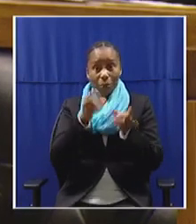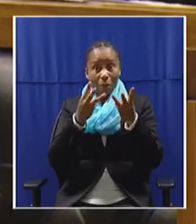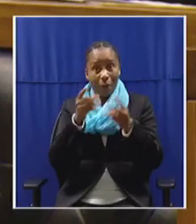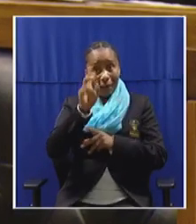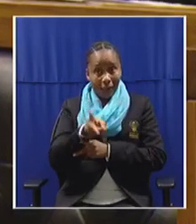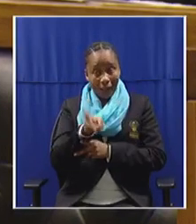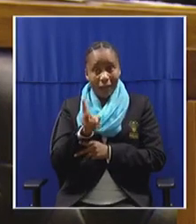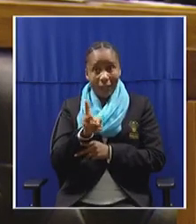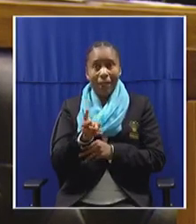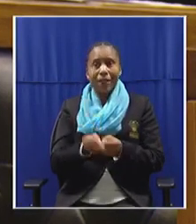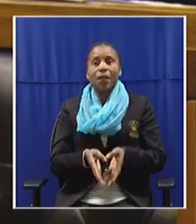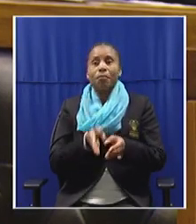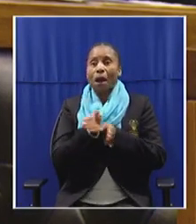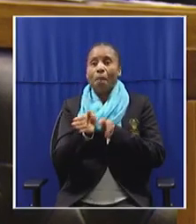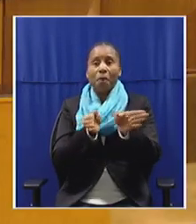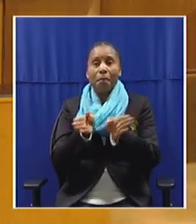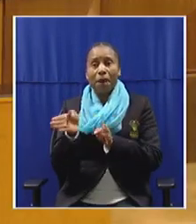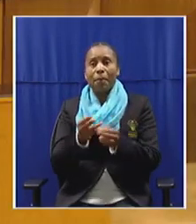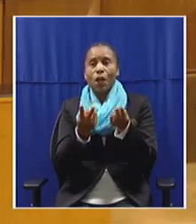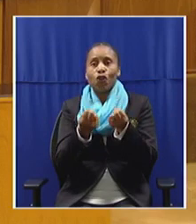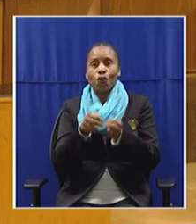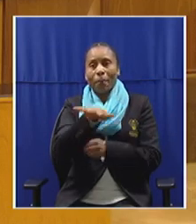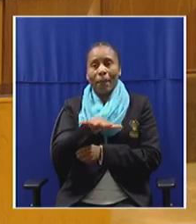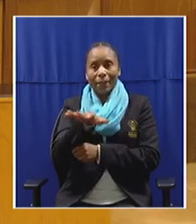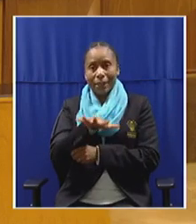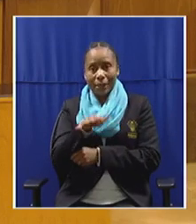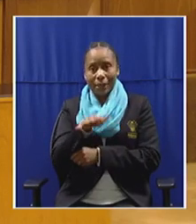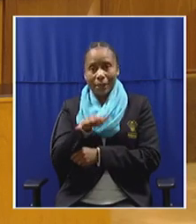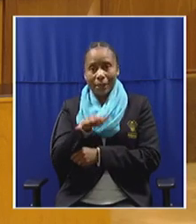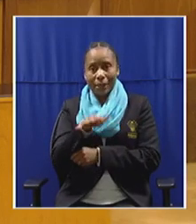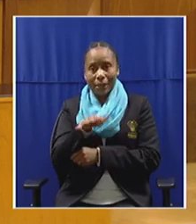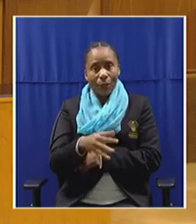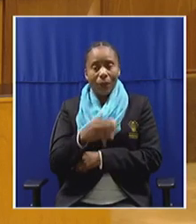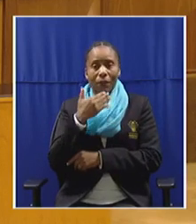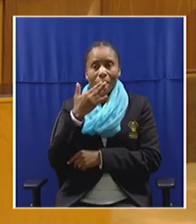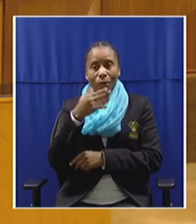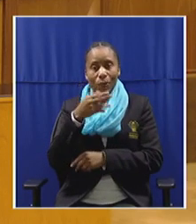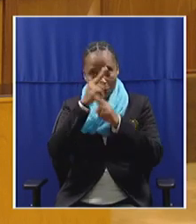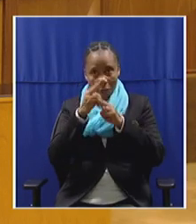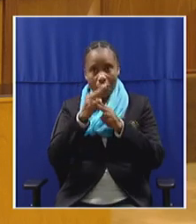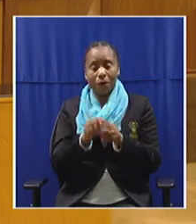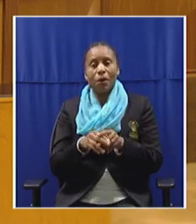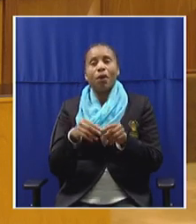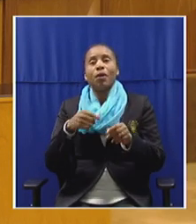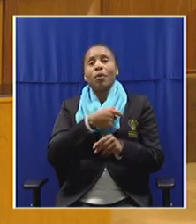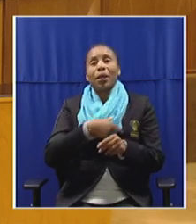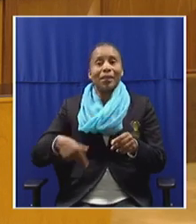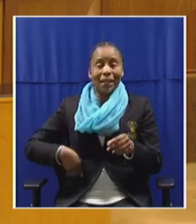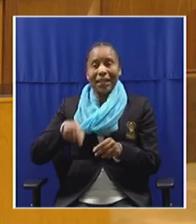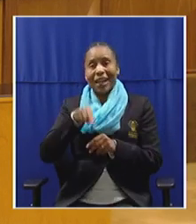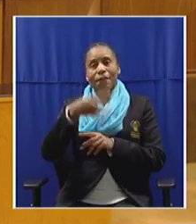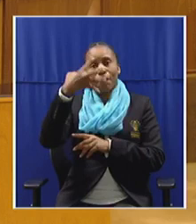sectors. Thank you very much. Thank you, Deputy President. Honorable members, that was our fourth supplementary